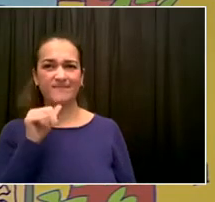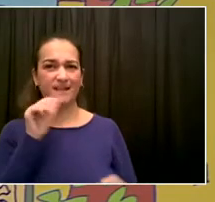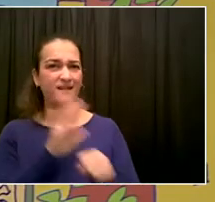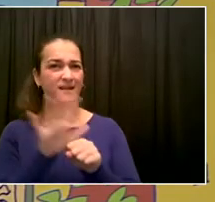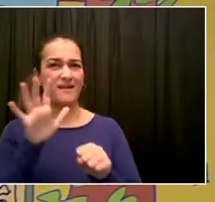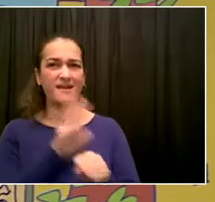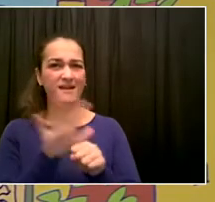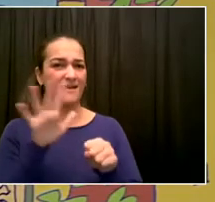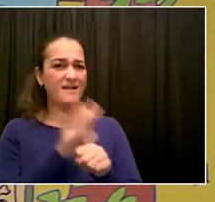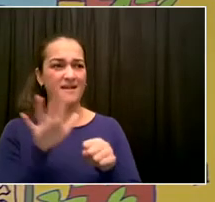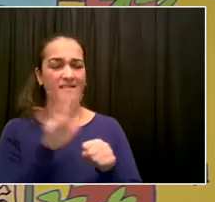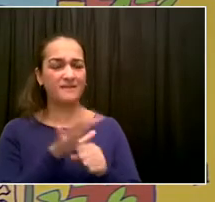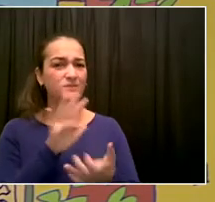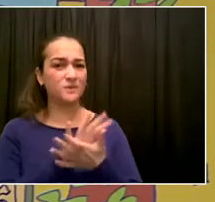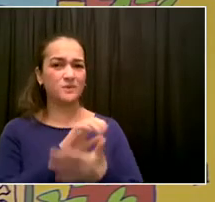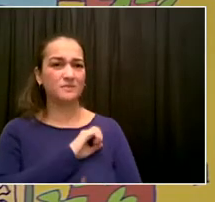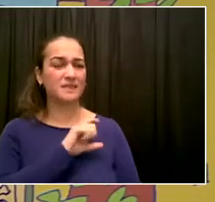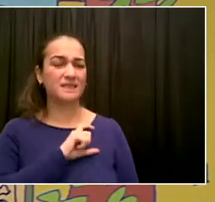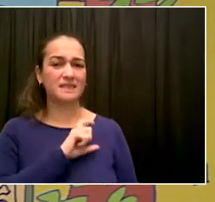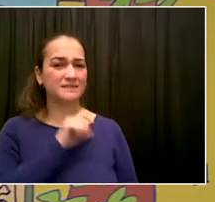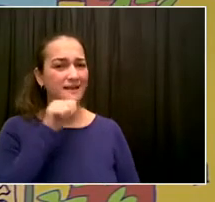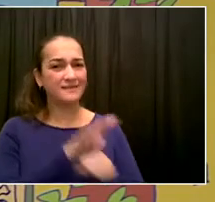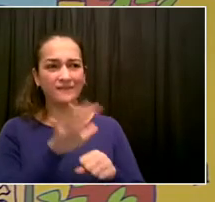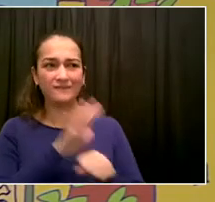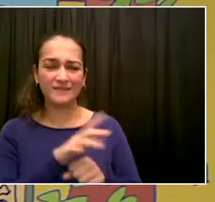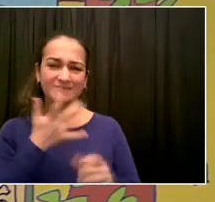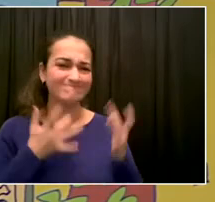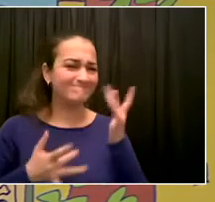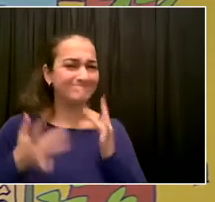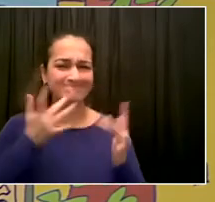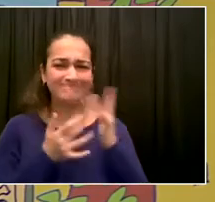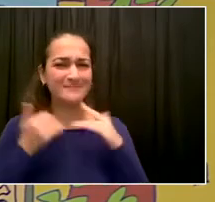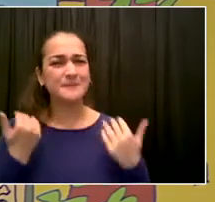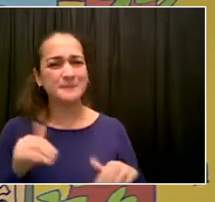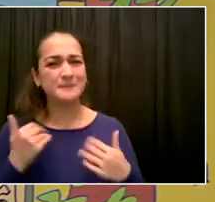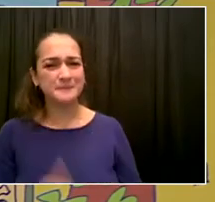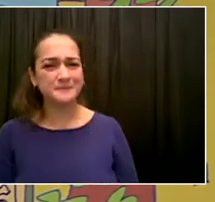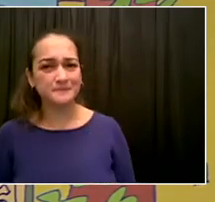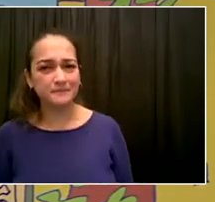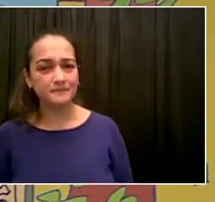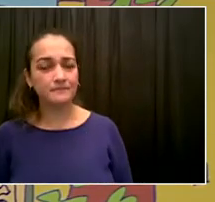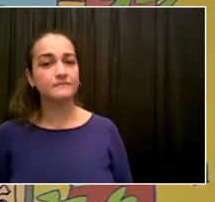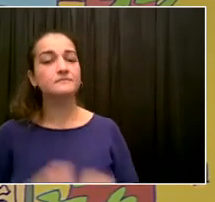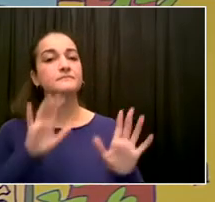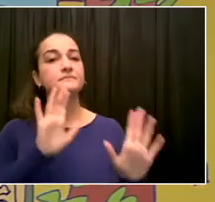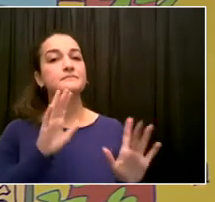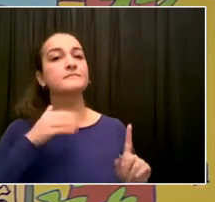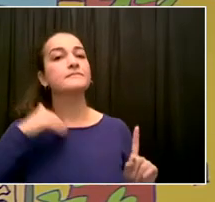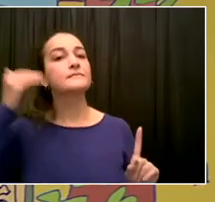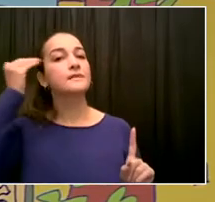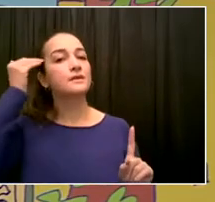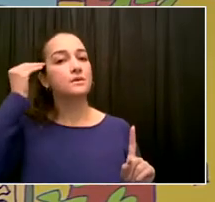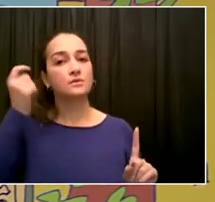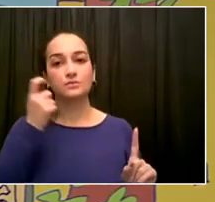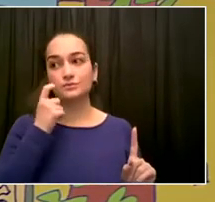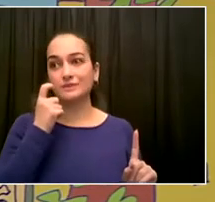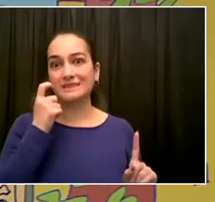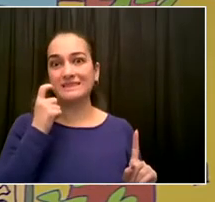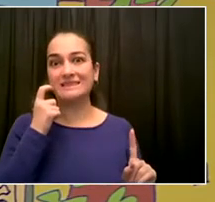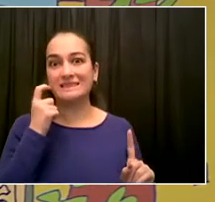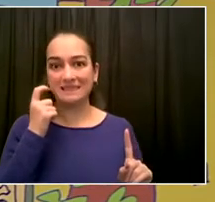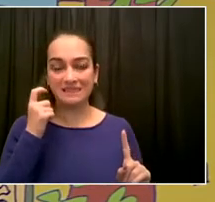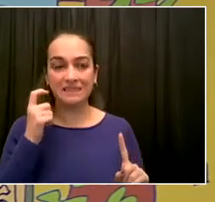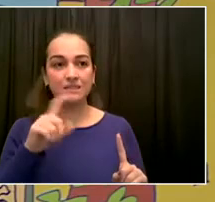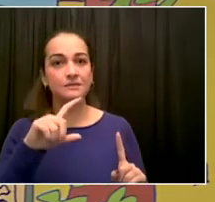before all of this, before the defund the police movement and the vaccine mandate, there were